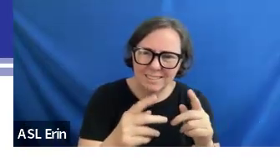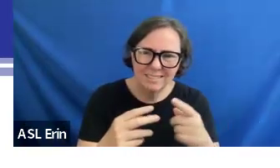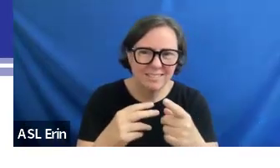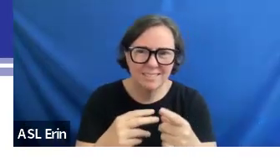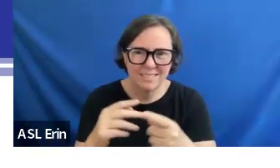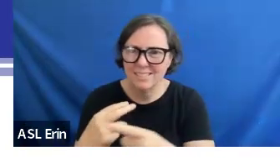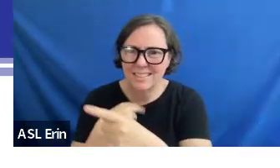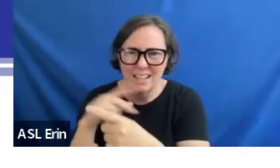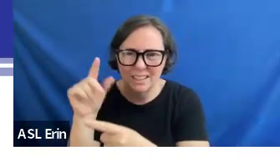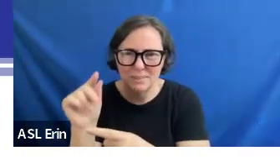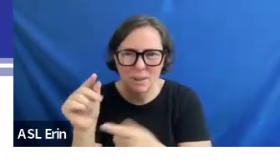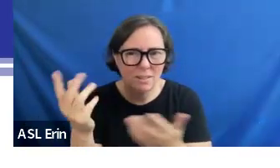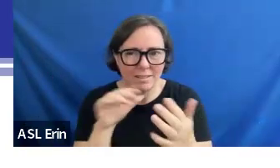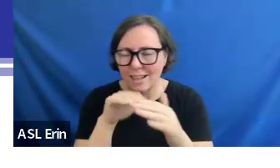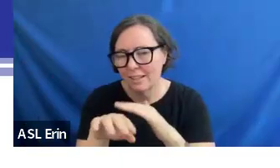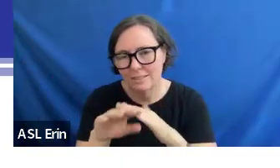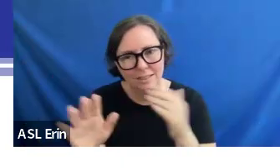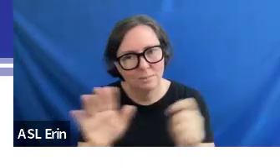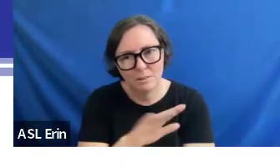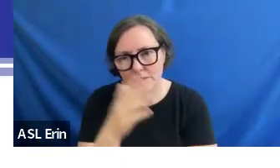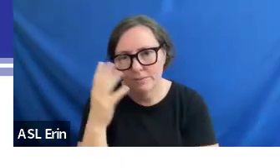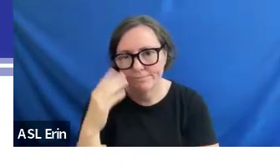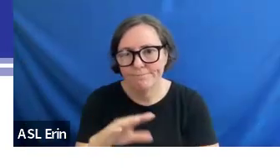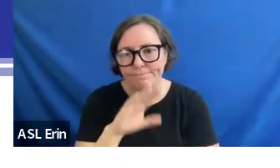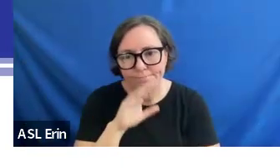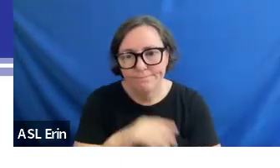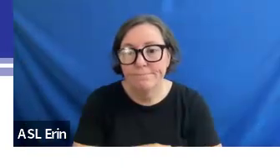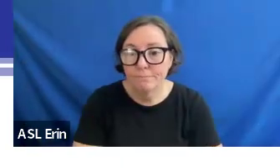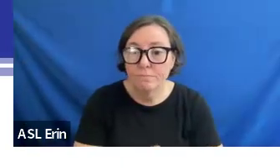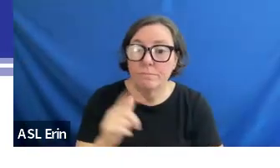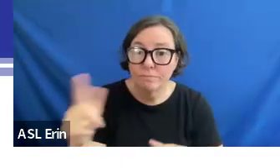being small, and it made it not accessible or useful.